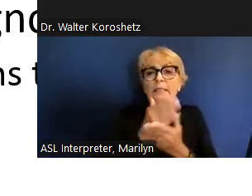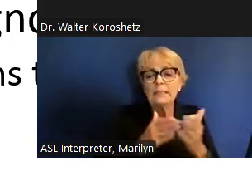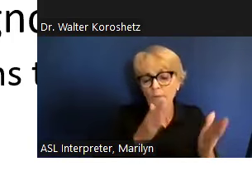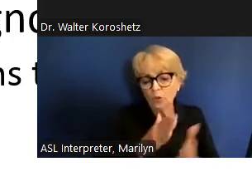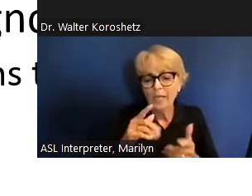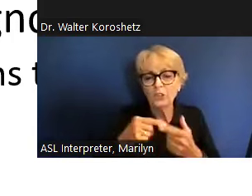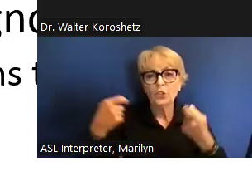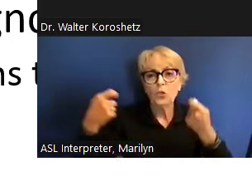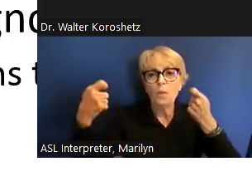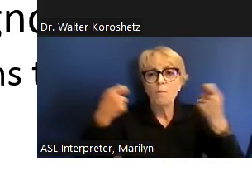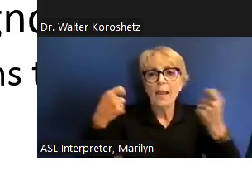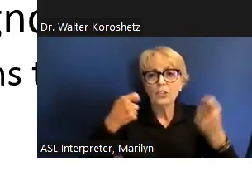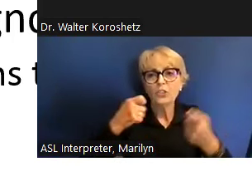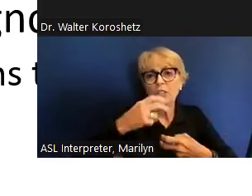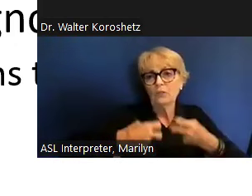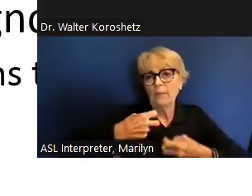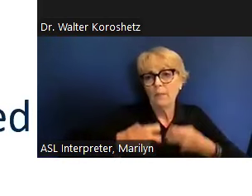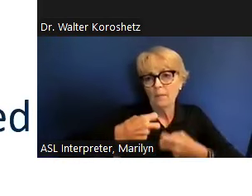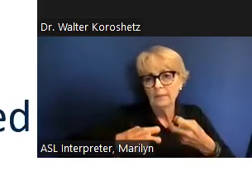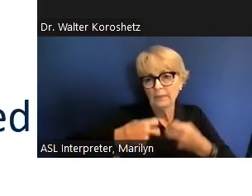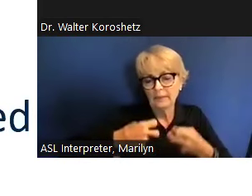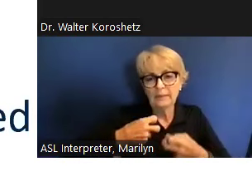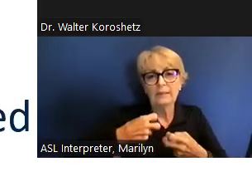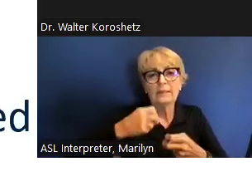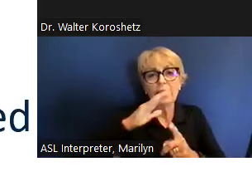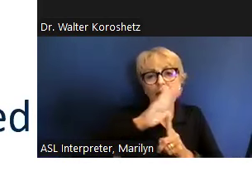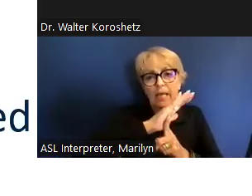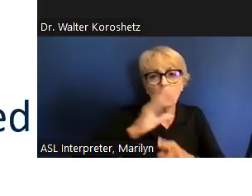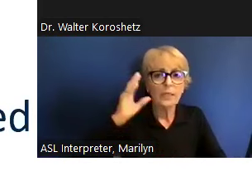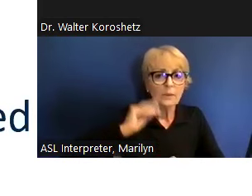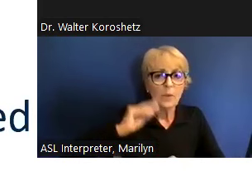their symptom experience. Next slide.